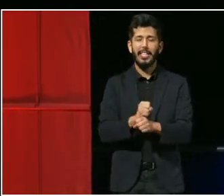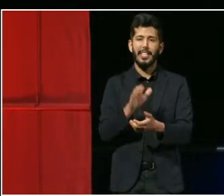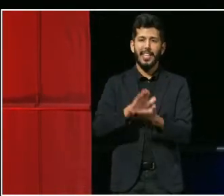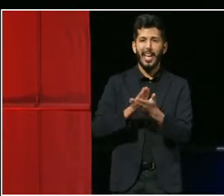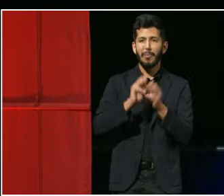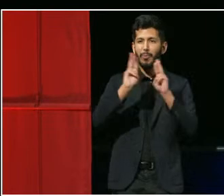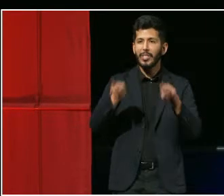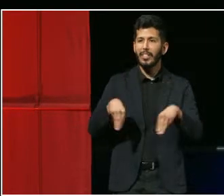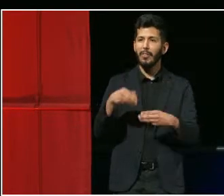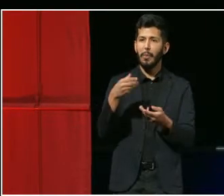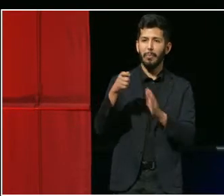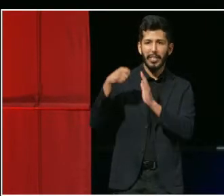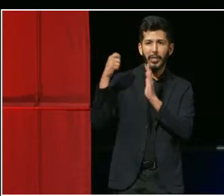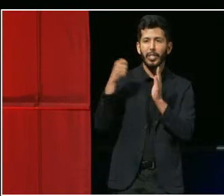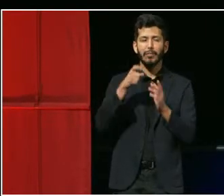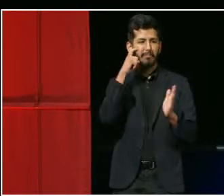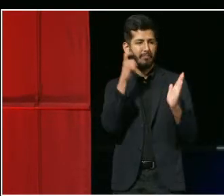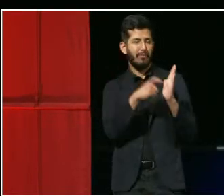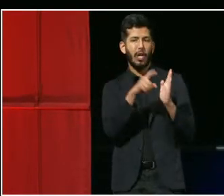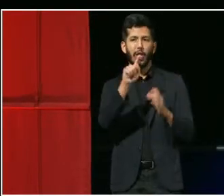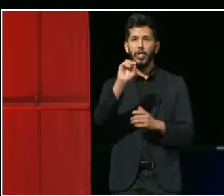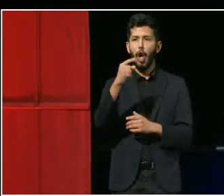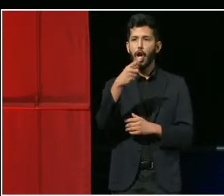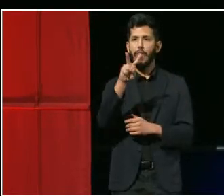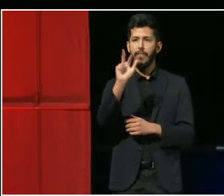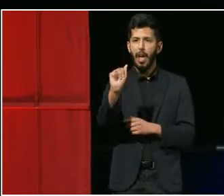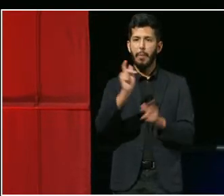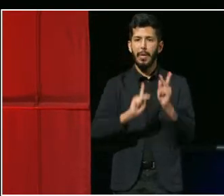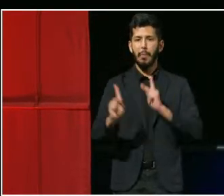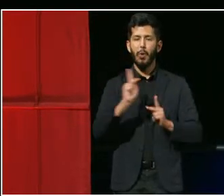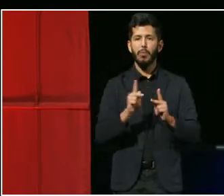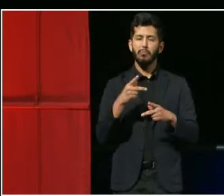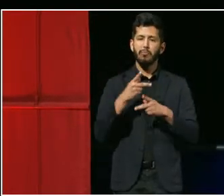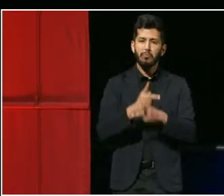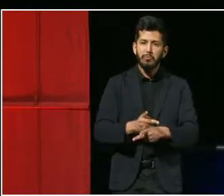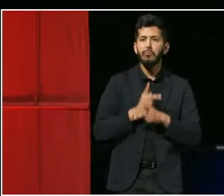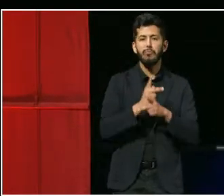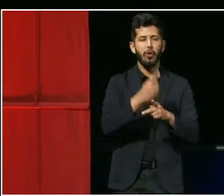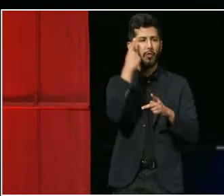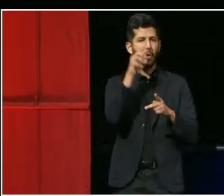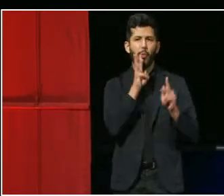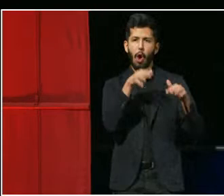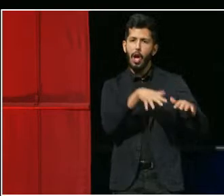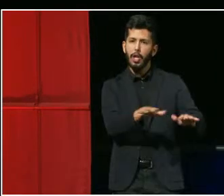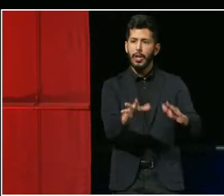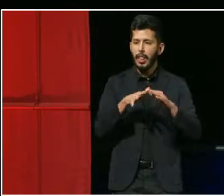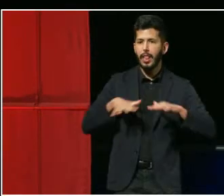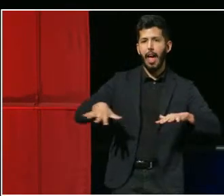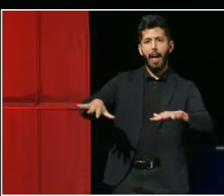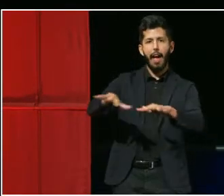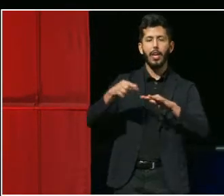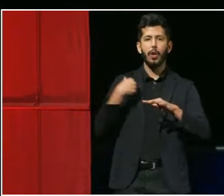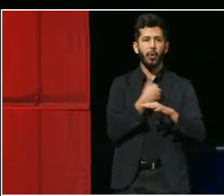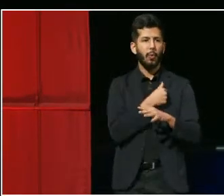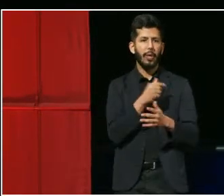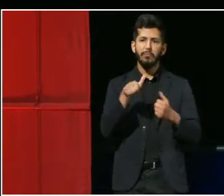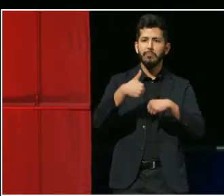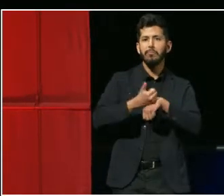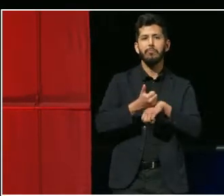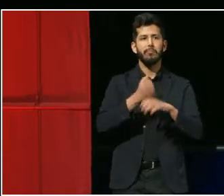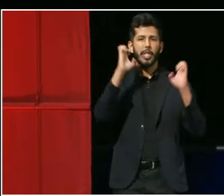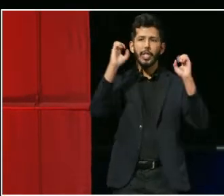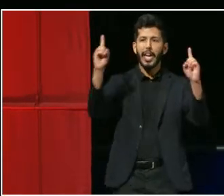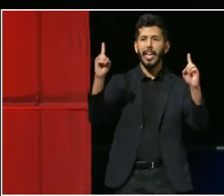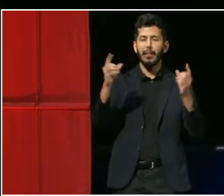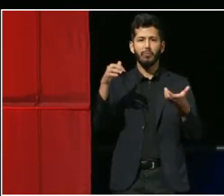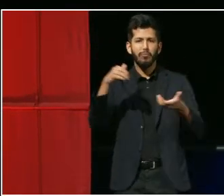Pictures acknowledges the Tongva people as the traditional caretakers of the water and land on which we program, curate, educate, convene, and